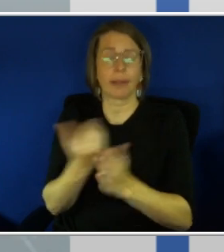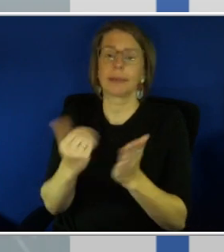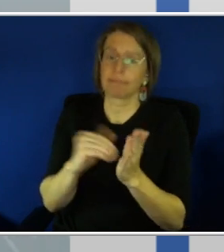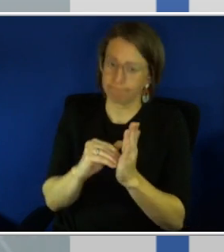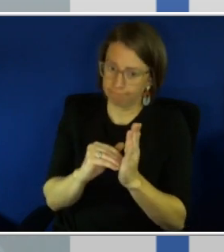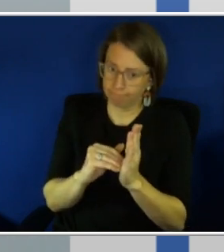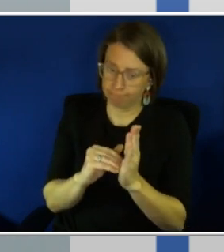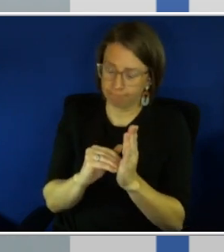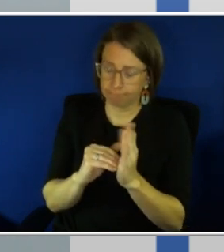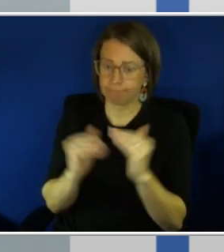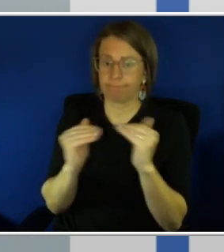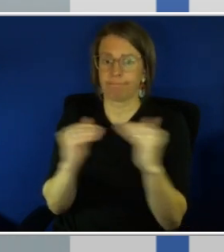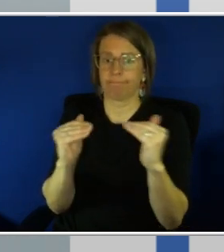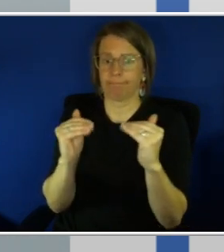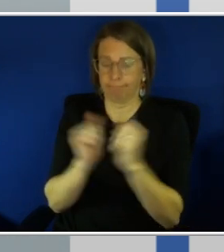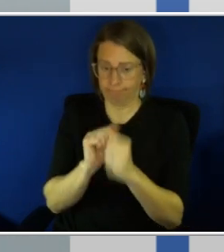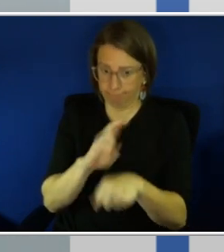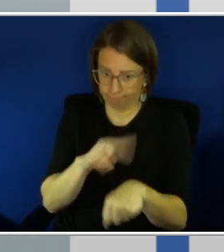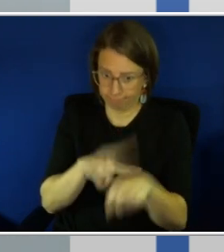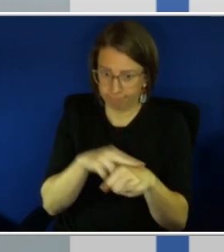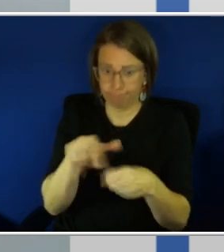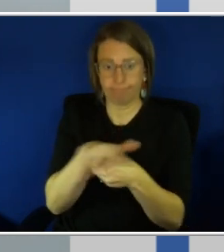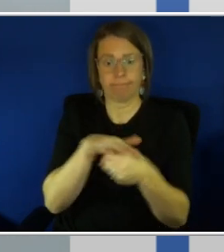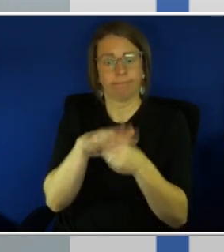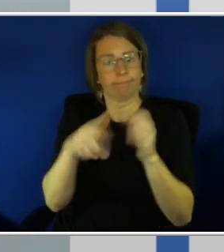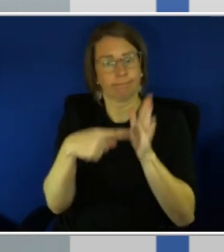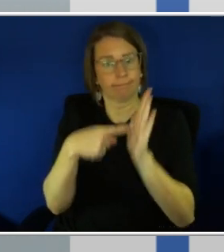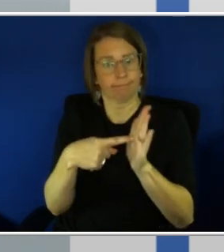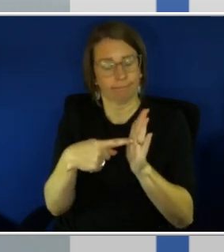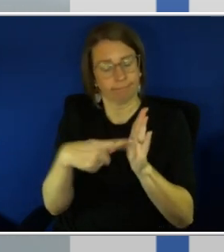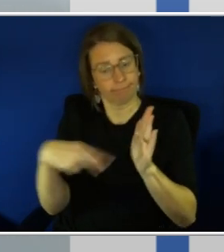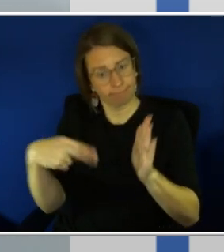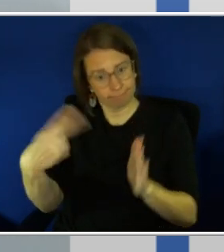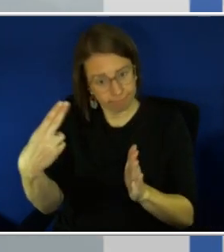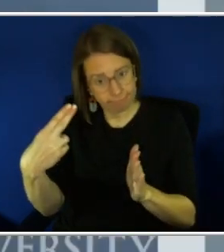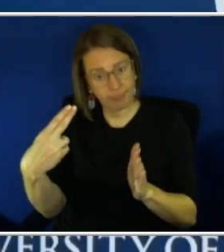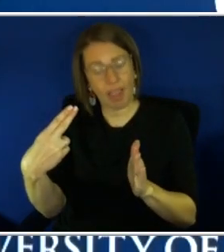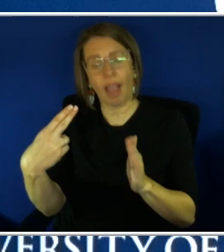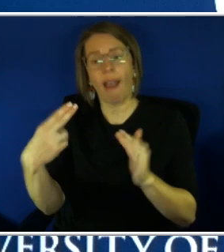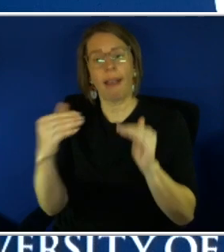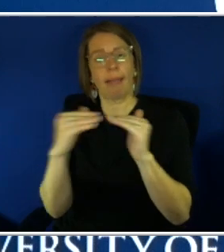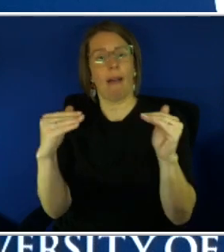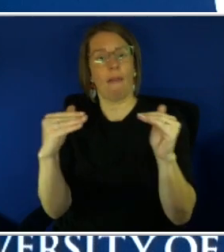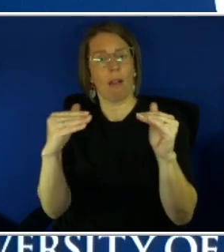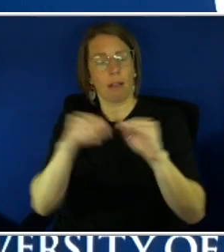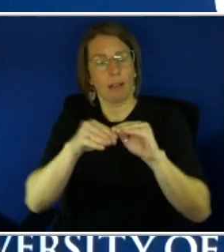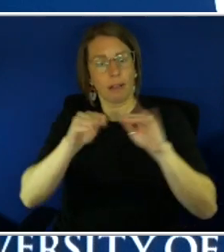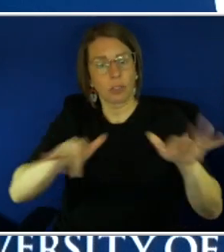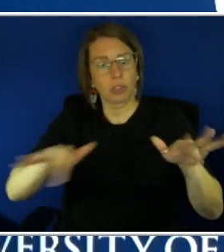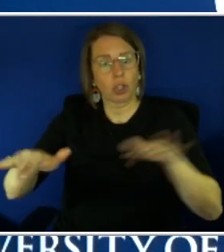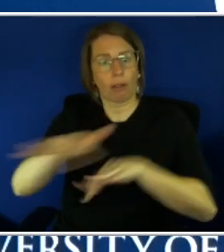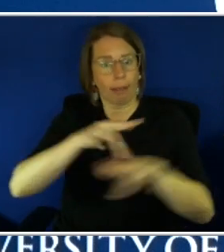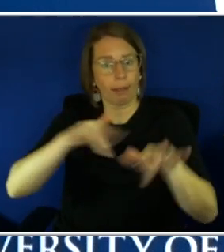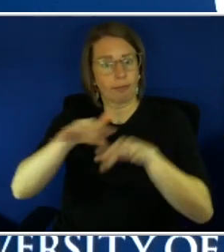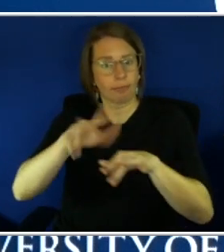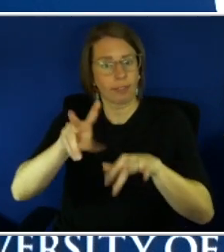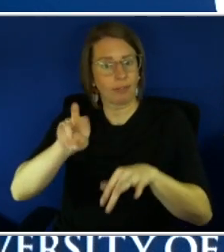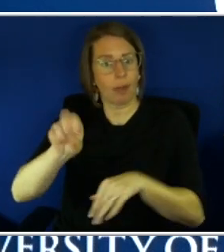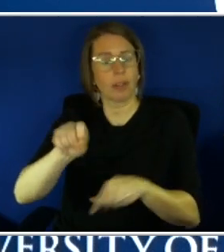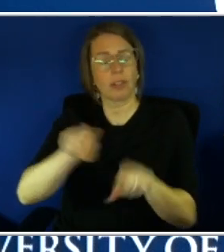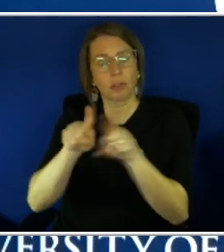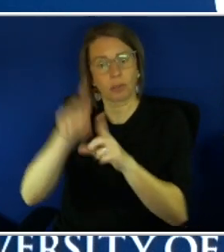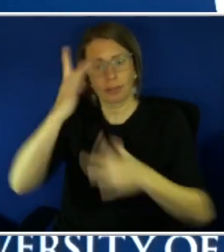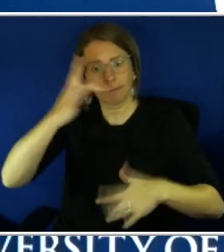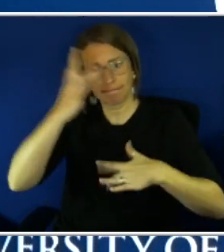par with the nation and the region, just showing that there was a high level of circulation of the virus and the disease COVID-19 out